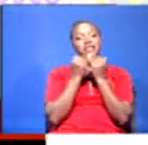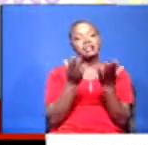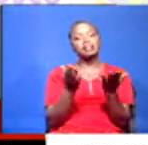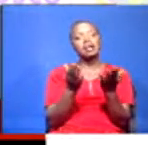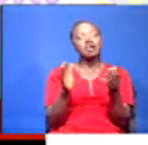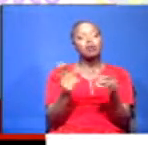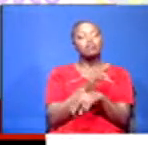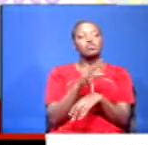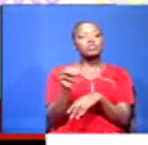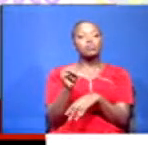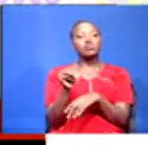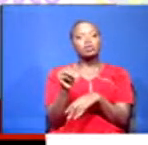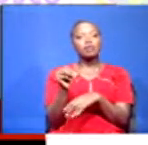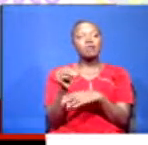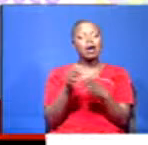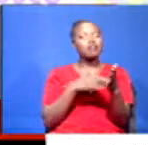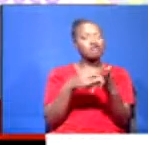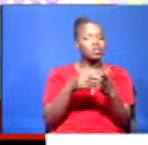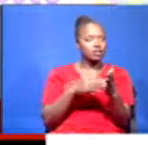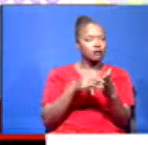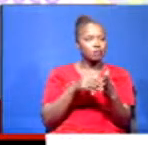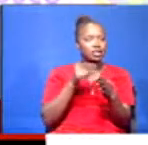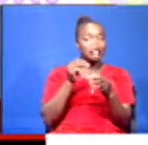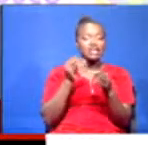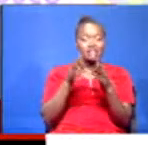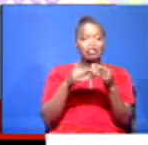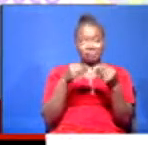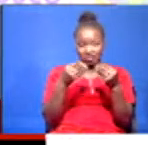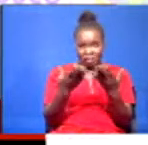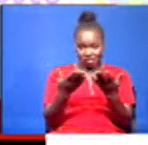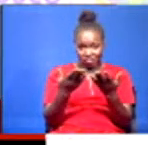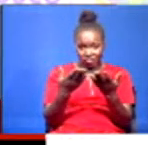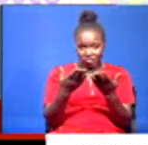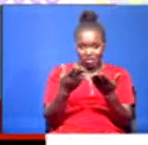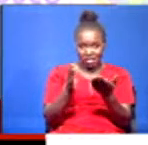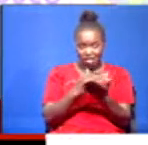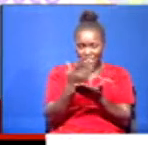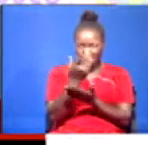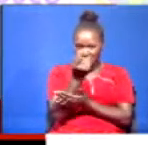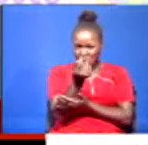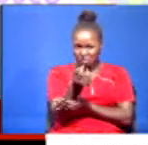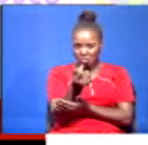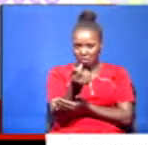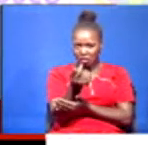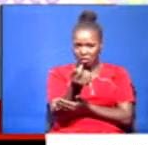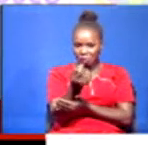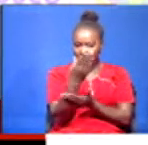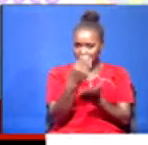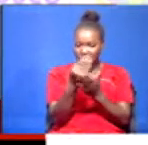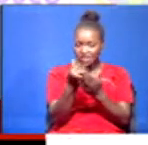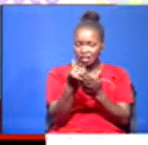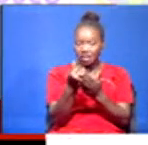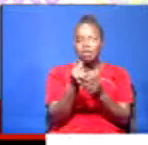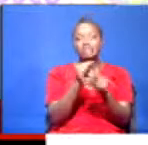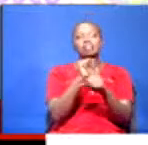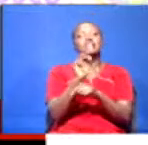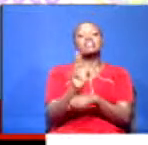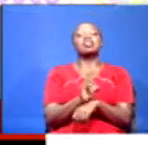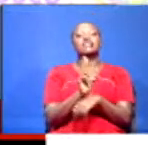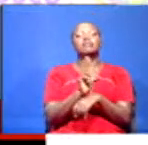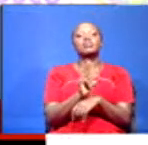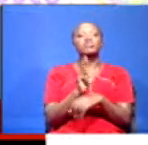of them are very vulnerable. If they are given something small, they can be used to light fire in our